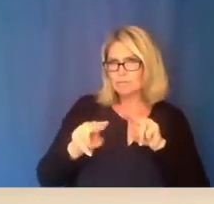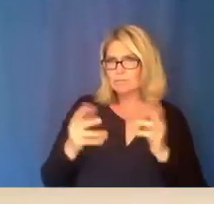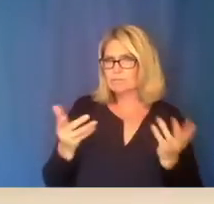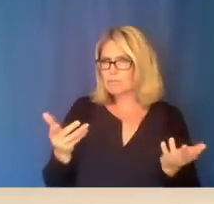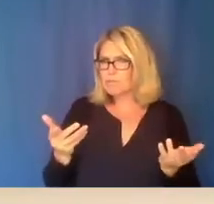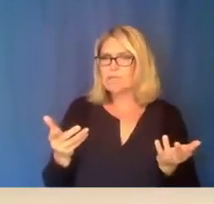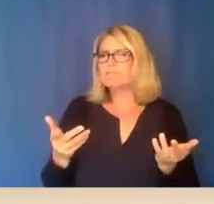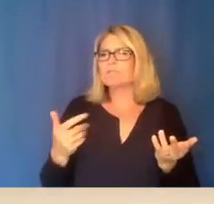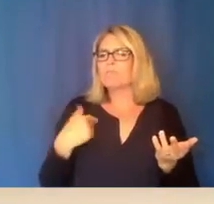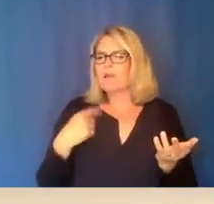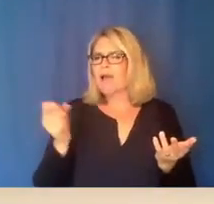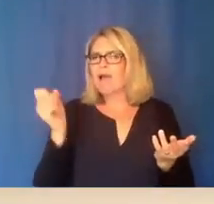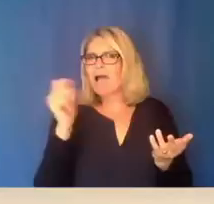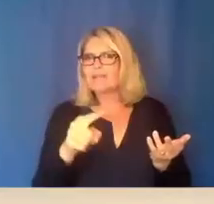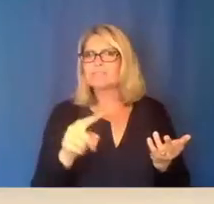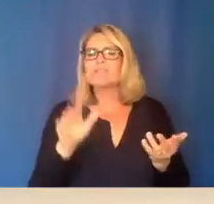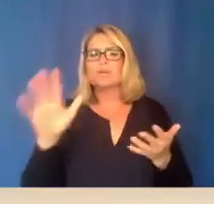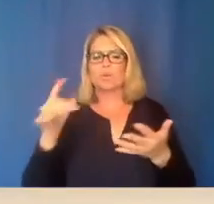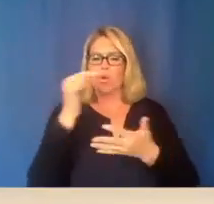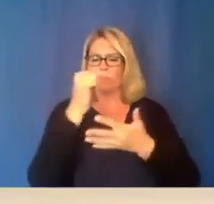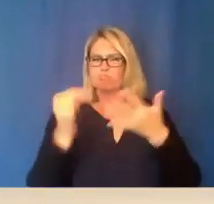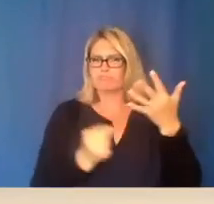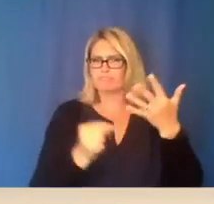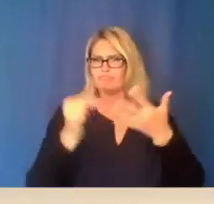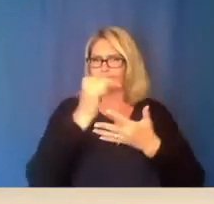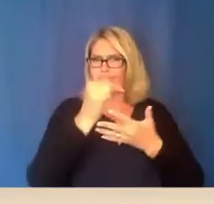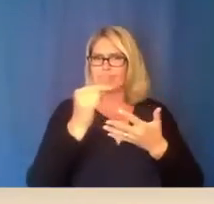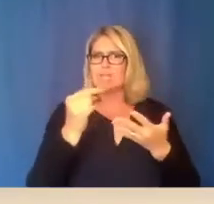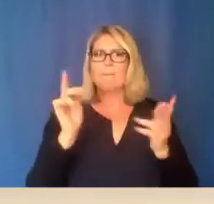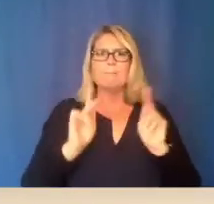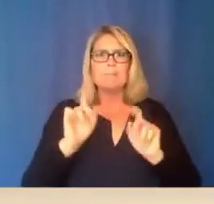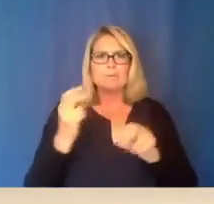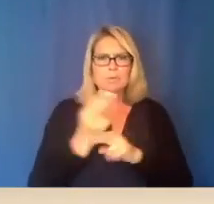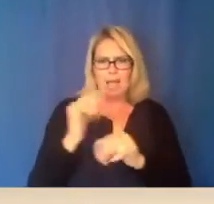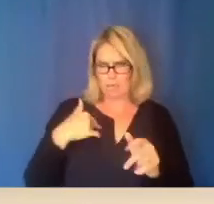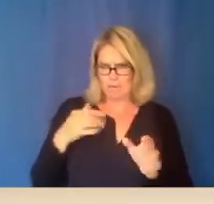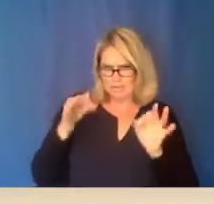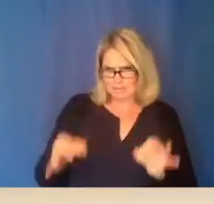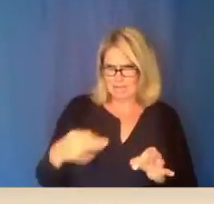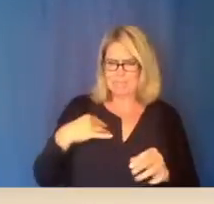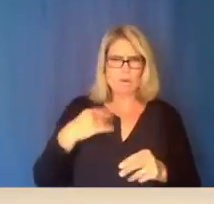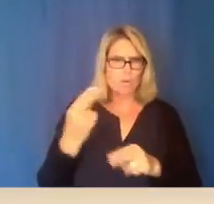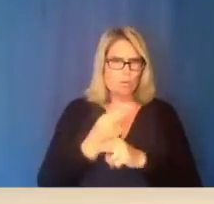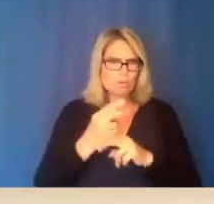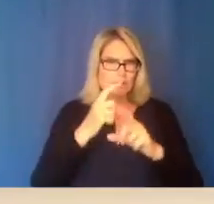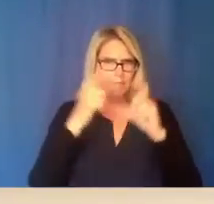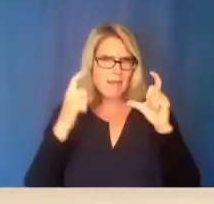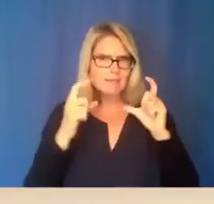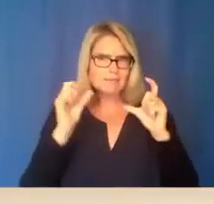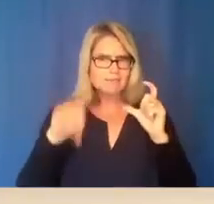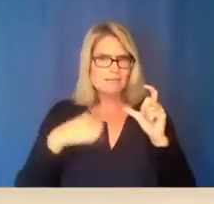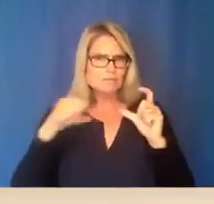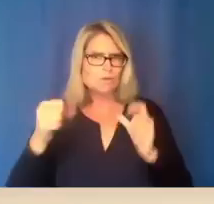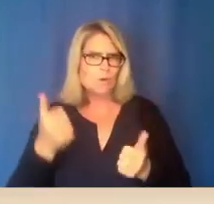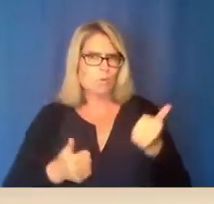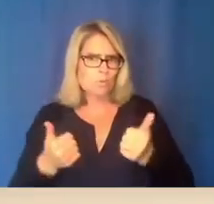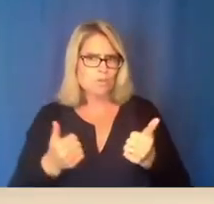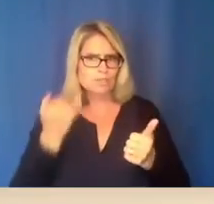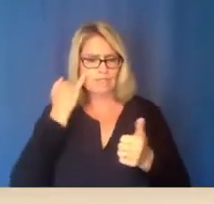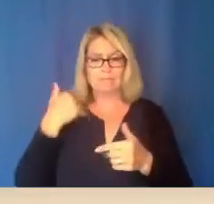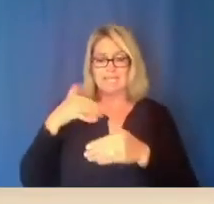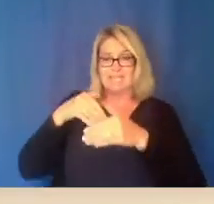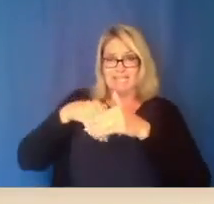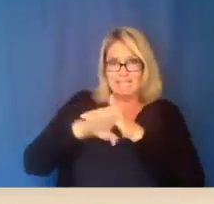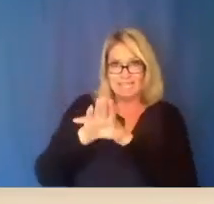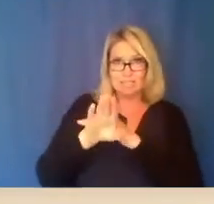wondering, what are those criteria that people should use to decide if they should wear a mask in a indoor setting